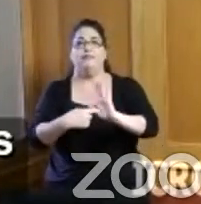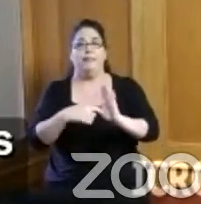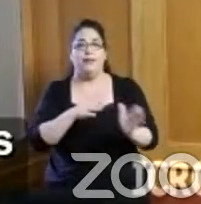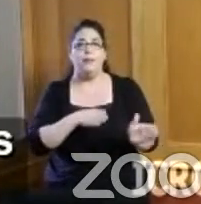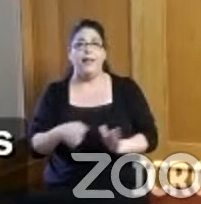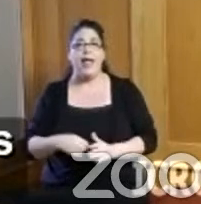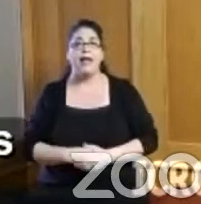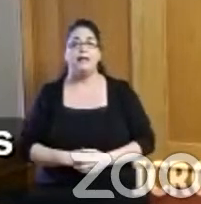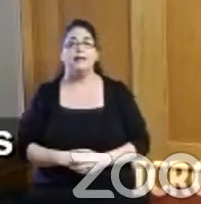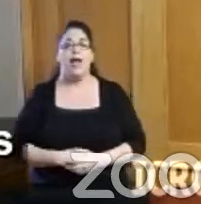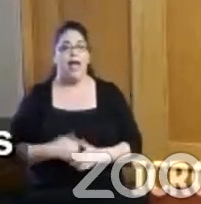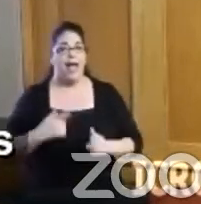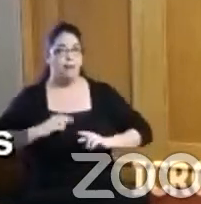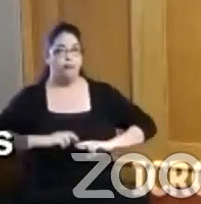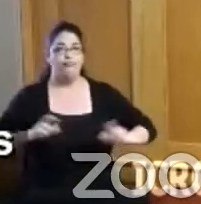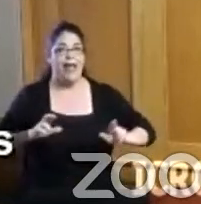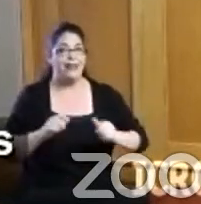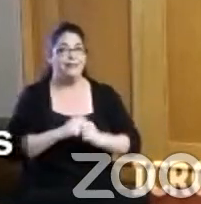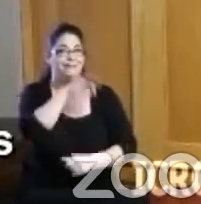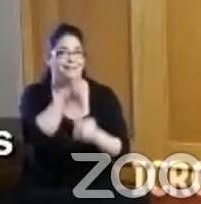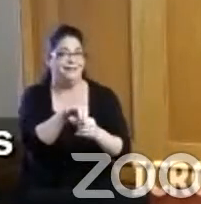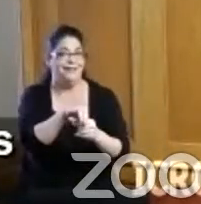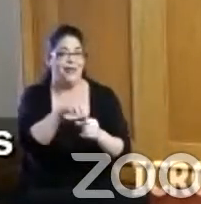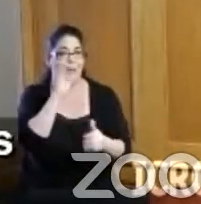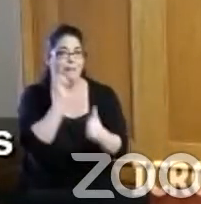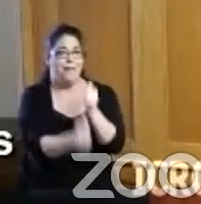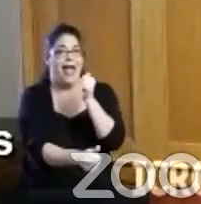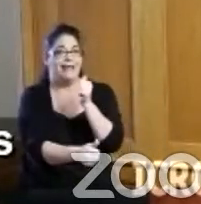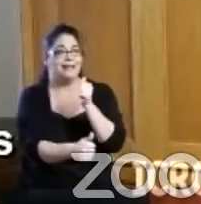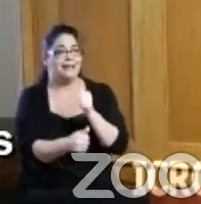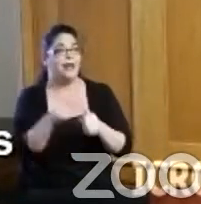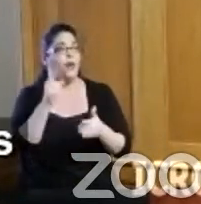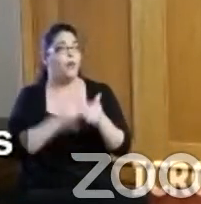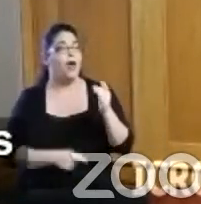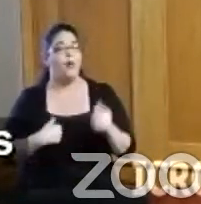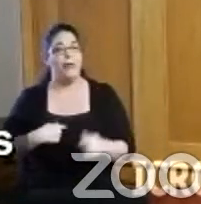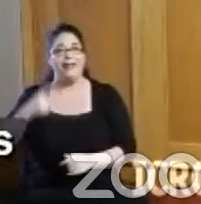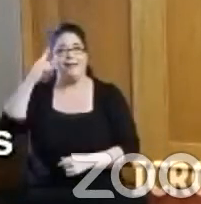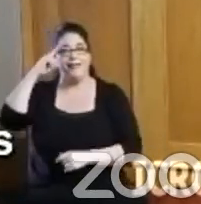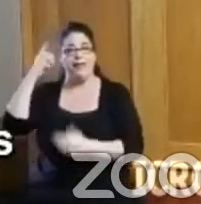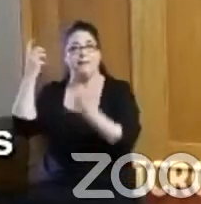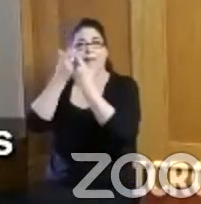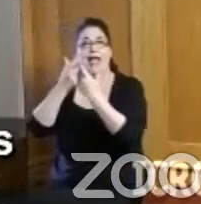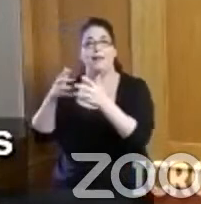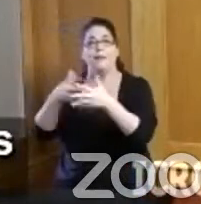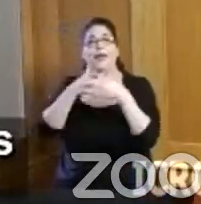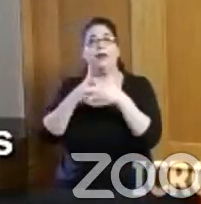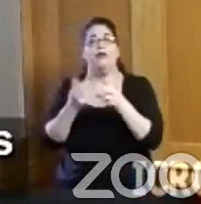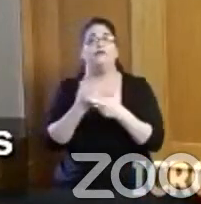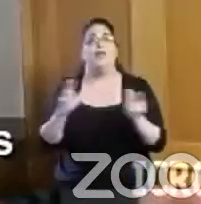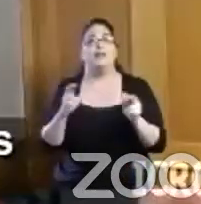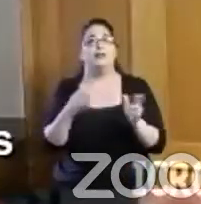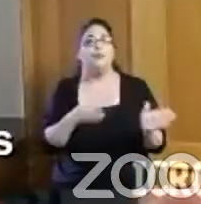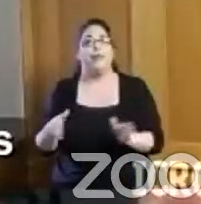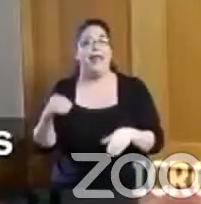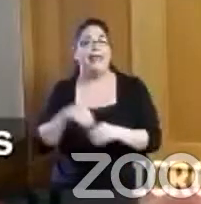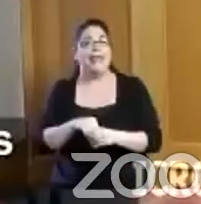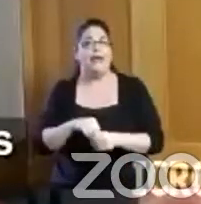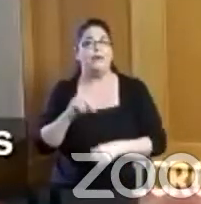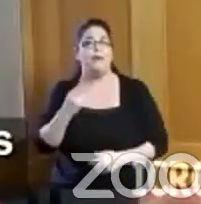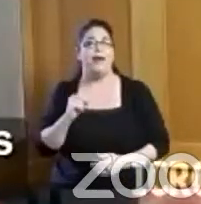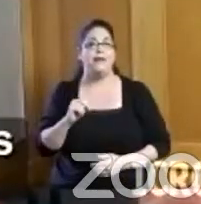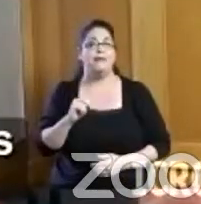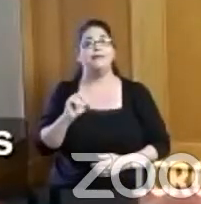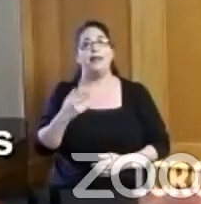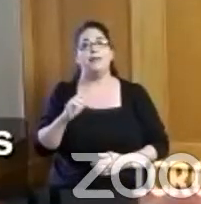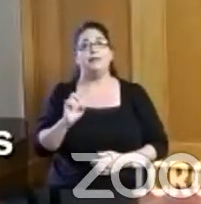too am poised and very excited about passing our version of the American Rescue Plan. Thank you. Thank you, absolutely. Just a